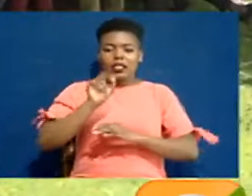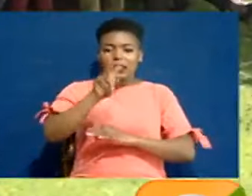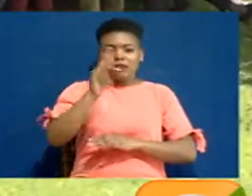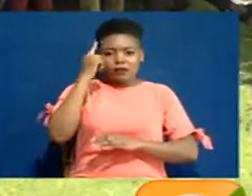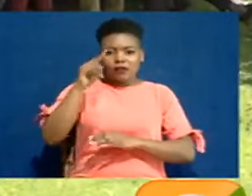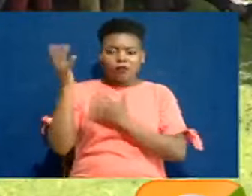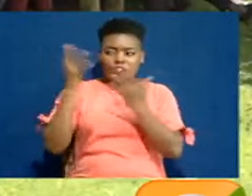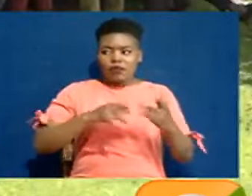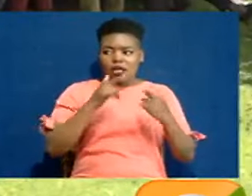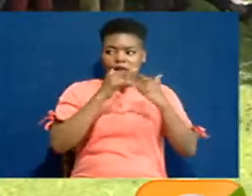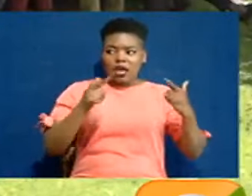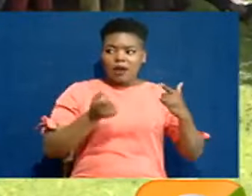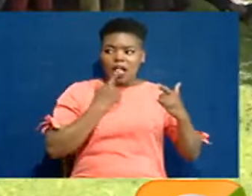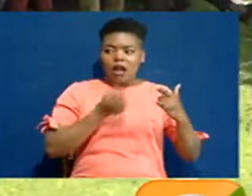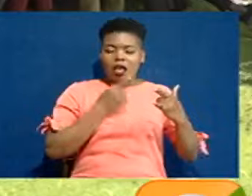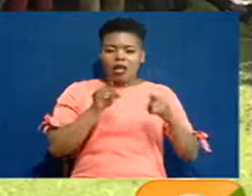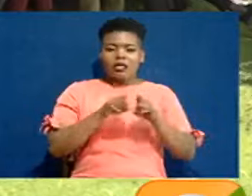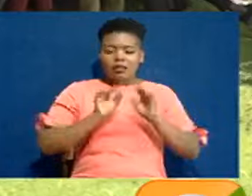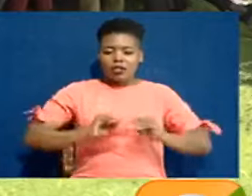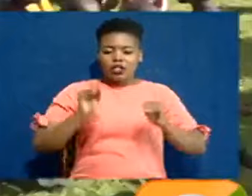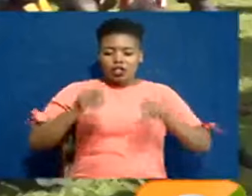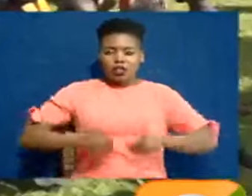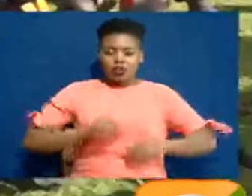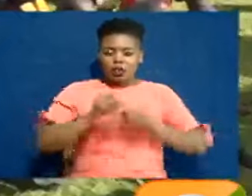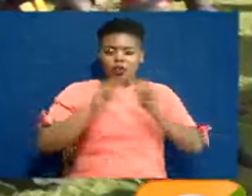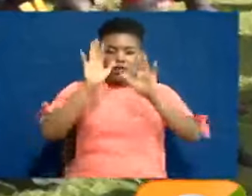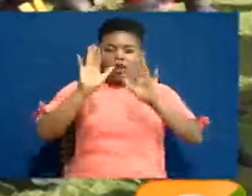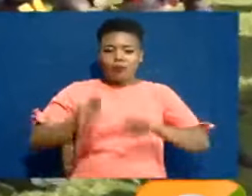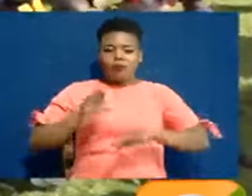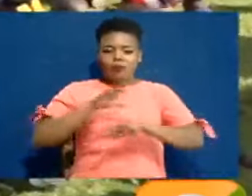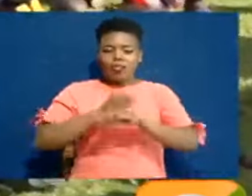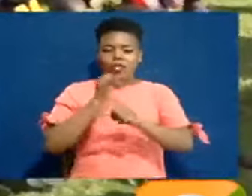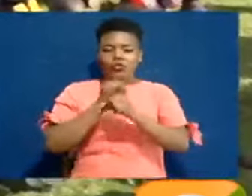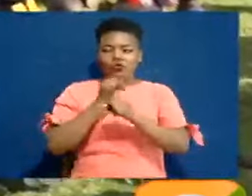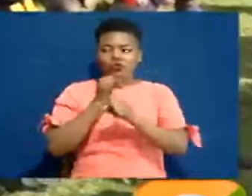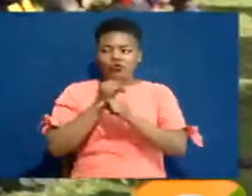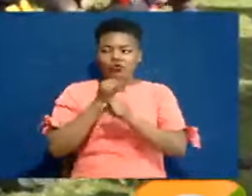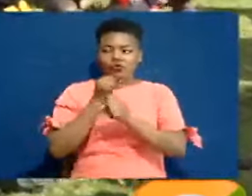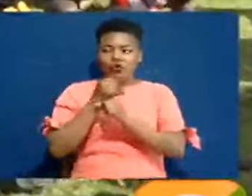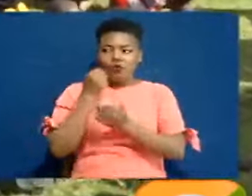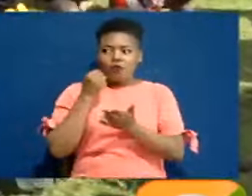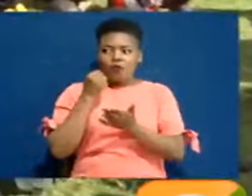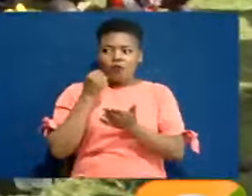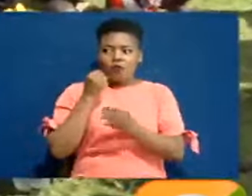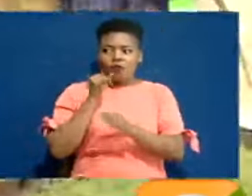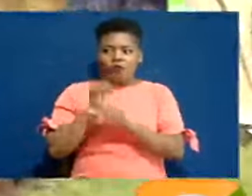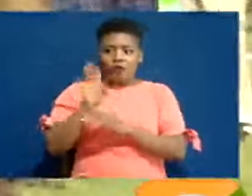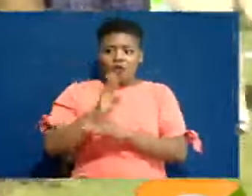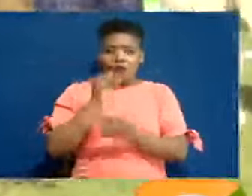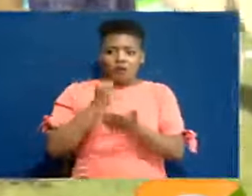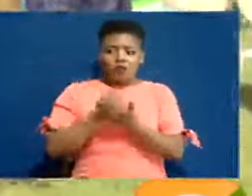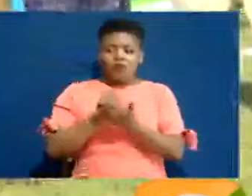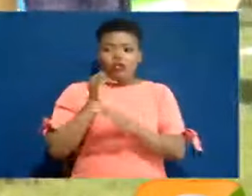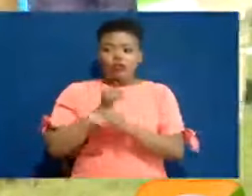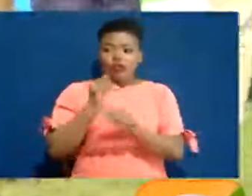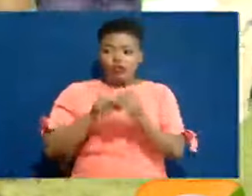for sensitizing the youth about the importance of blue-collar jobs for their sustainability in the future. The event was sponsored by